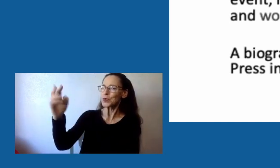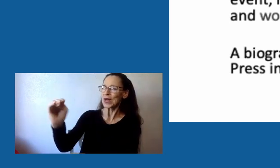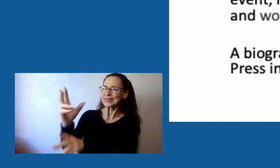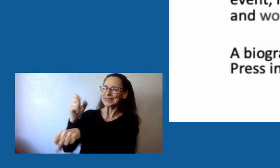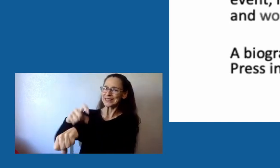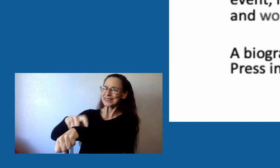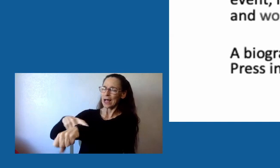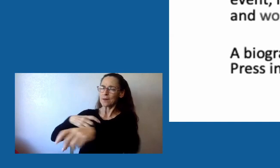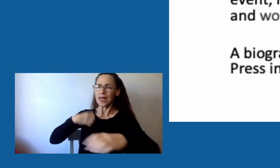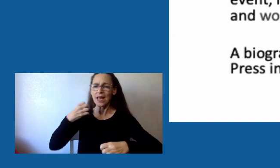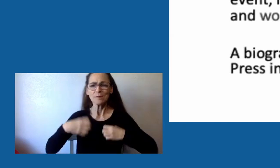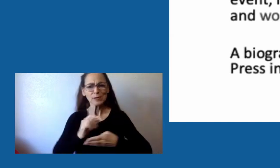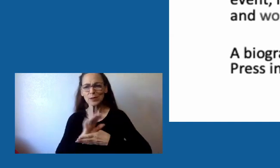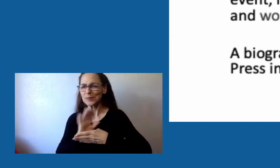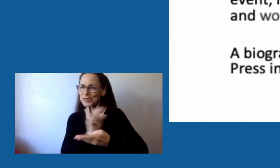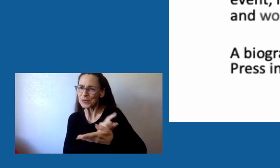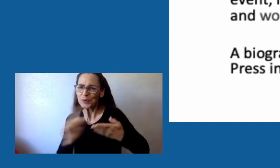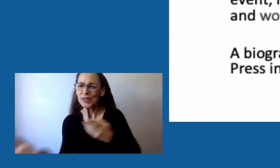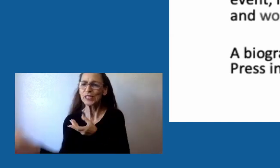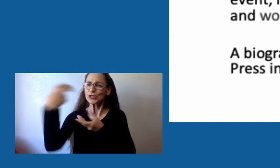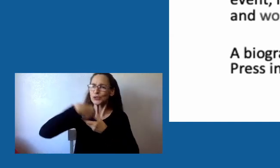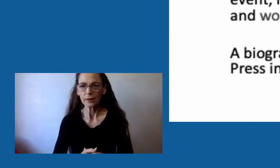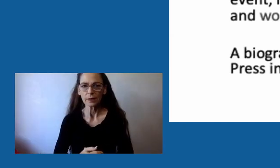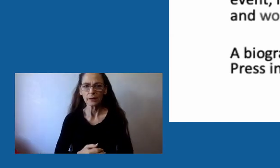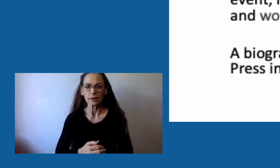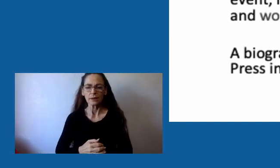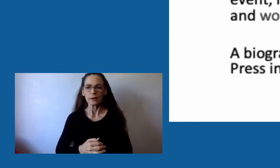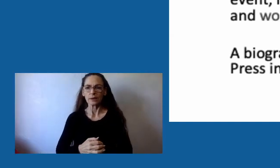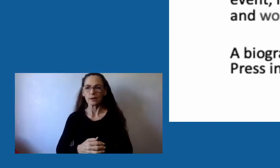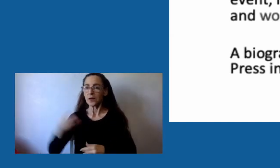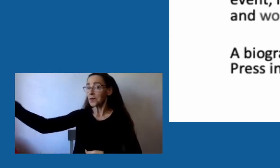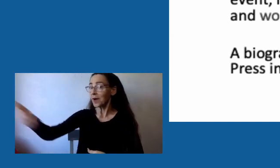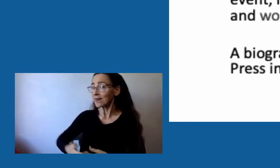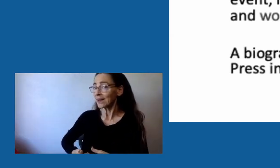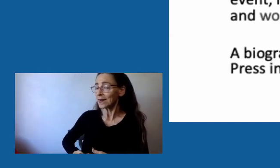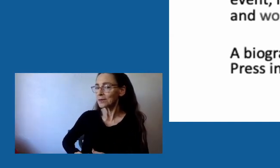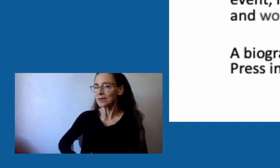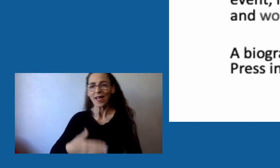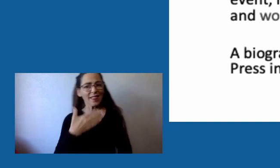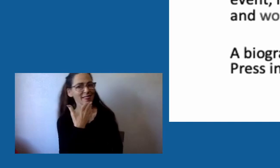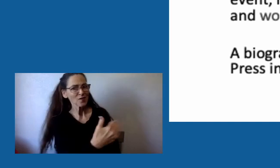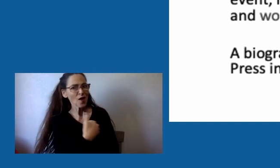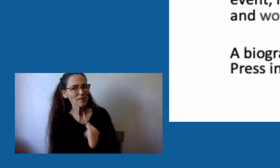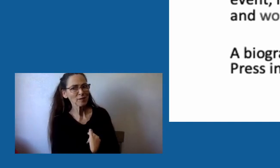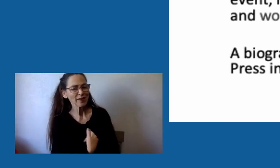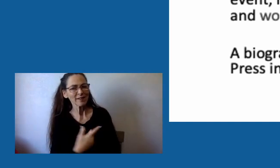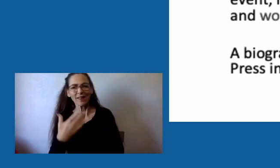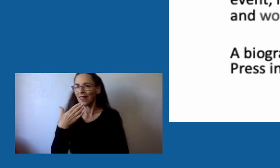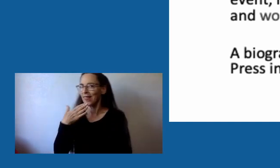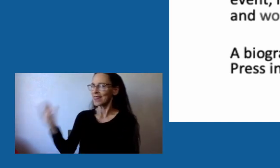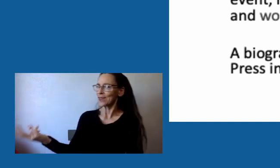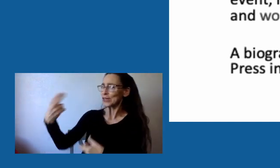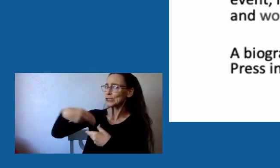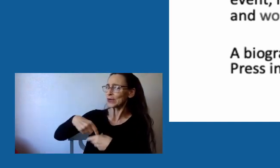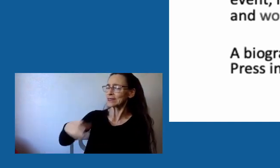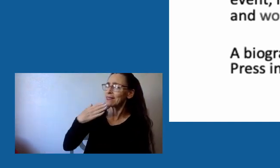this very emotional and busy week to join us in conversation. Welcome. Well, thank you for having me. Thank you for joining us. And thank you